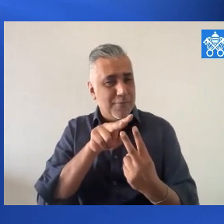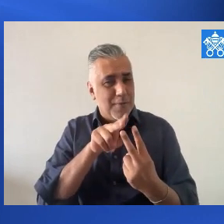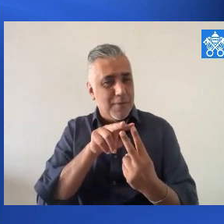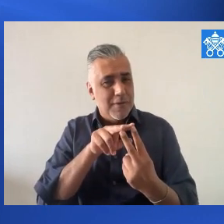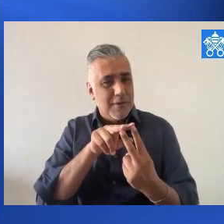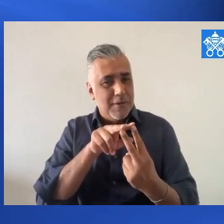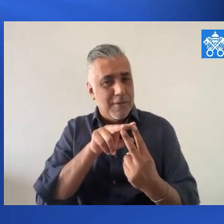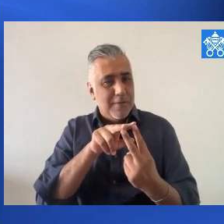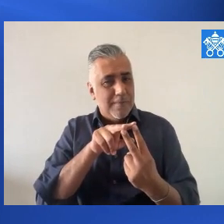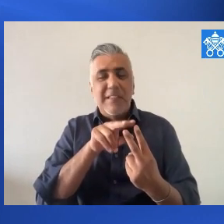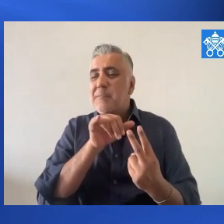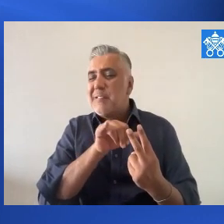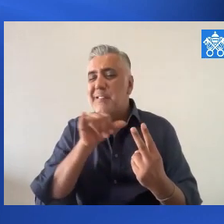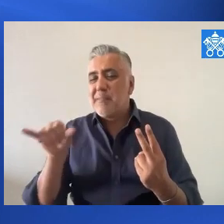other.